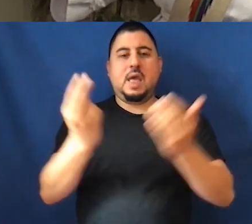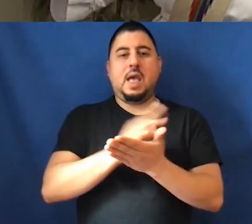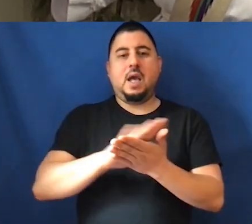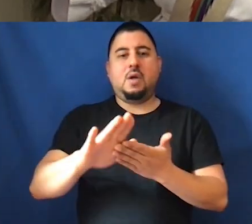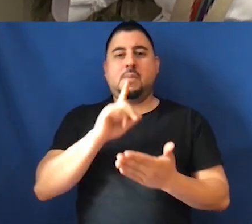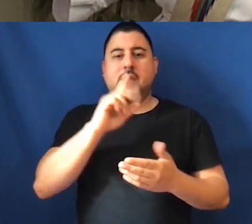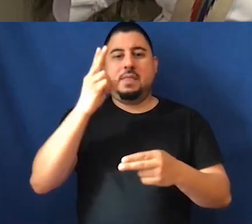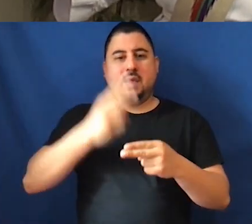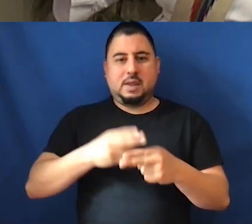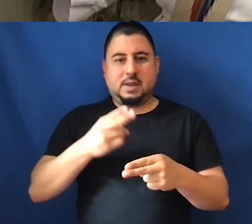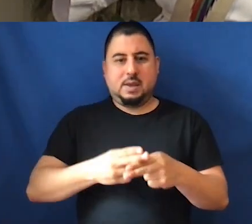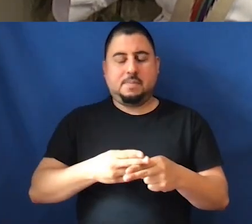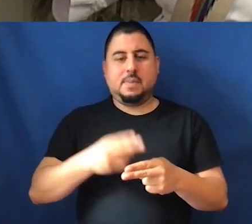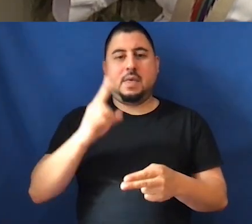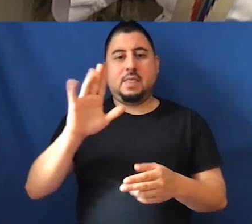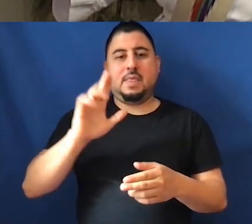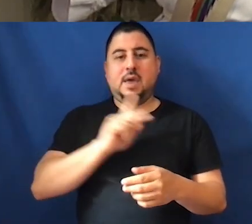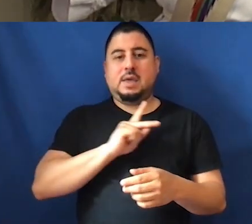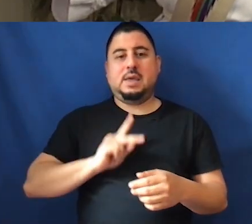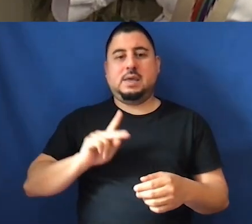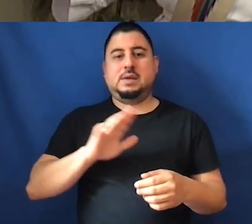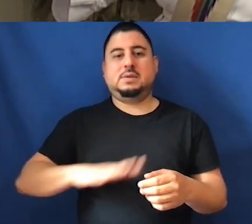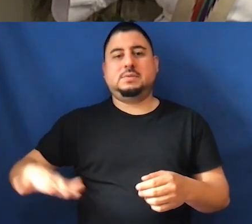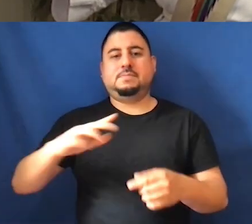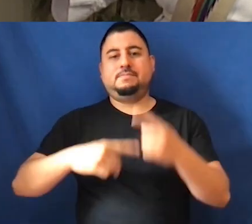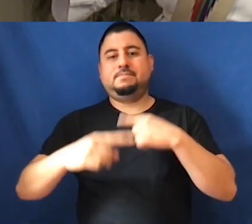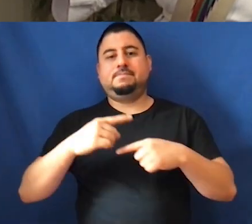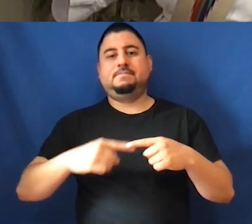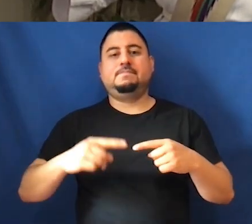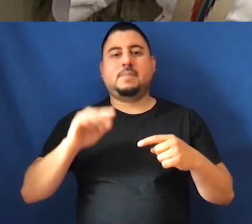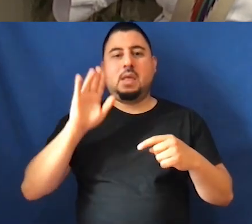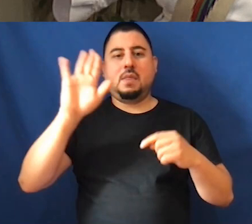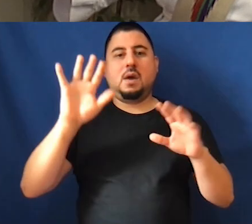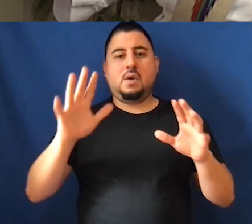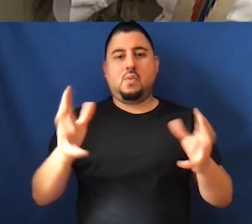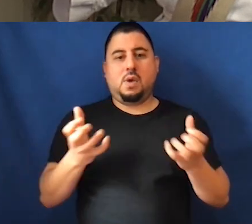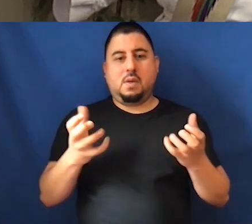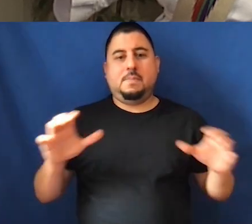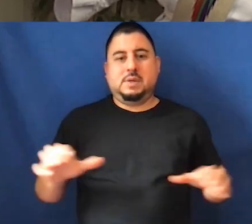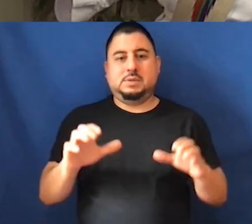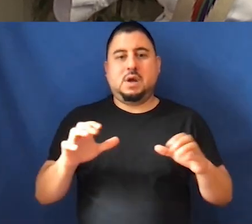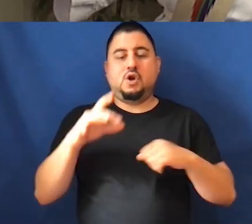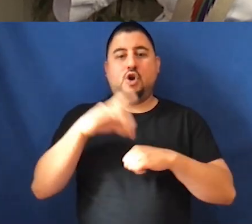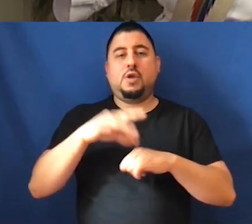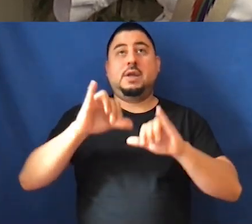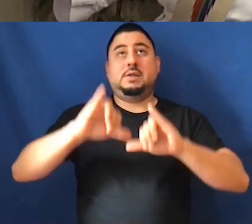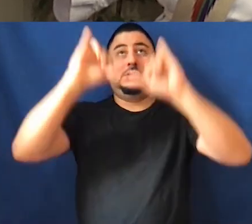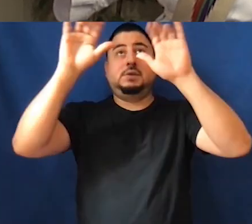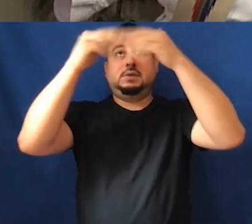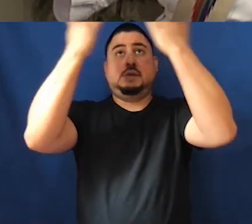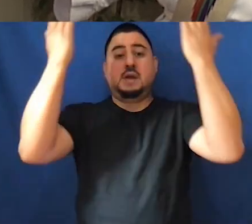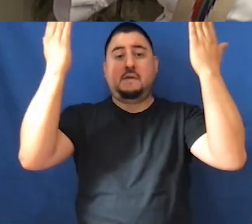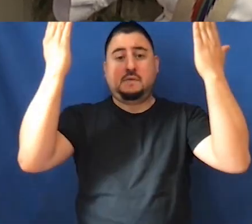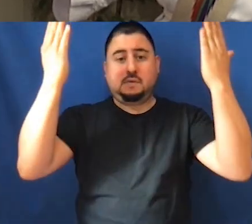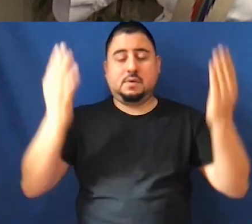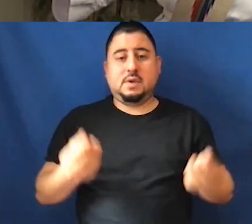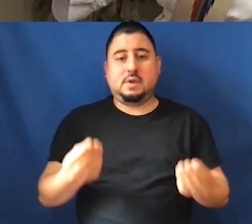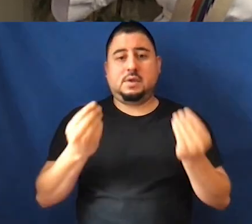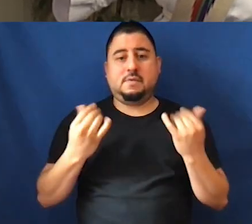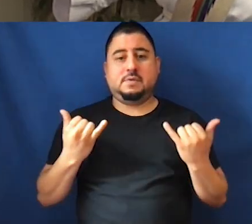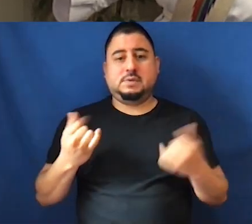heaven, hallowed be thy name. Thy kingdom come, thy will be done, on earth as it is in